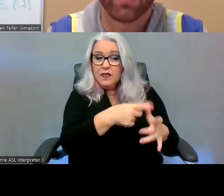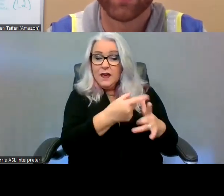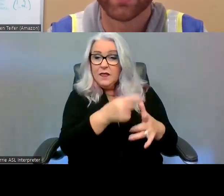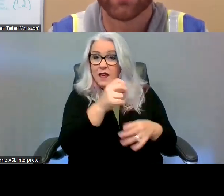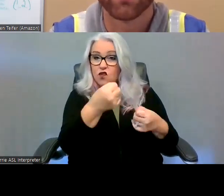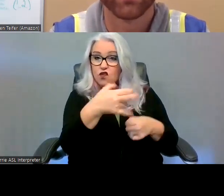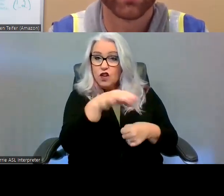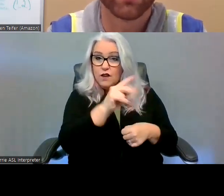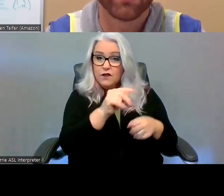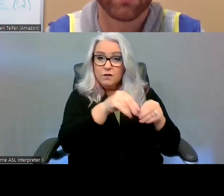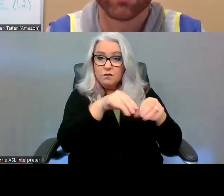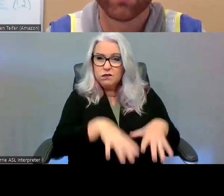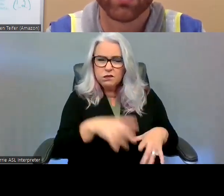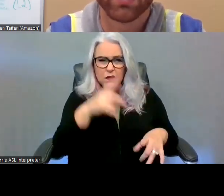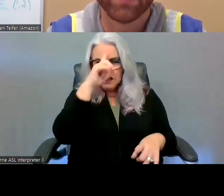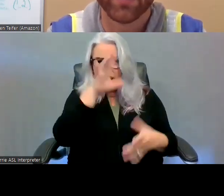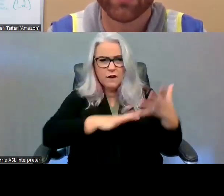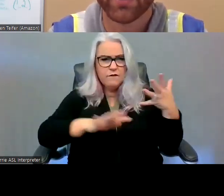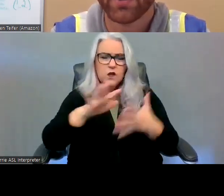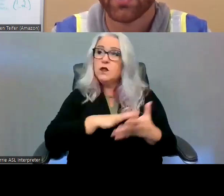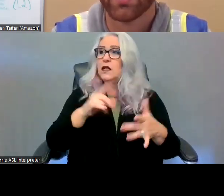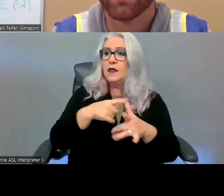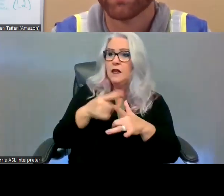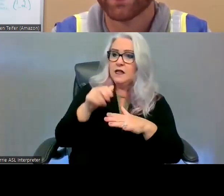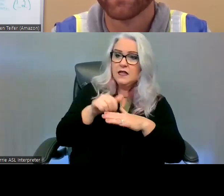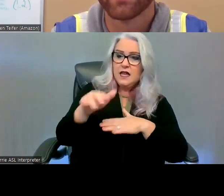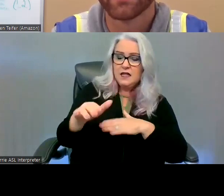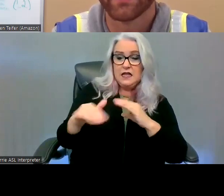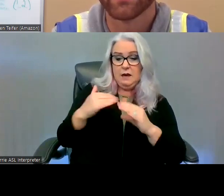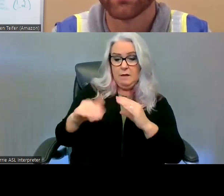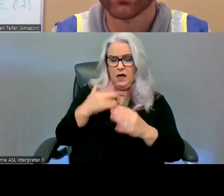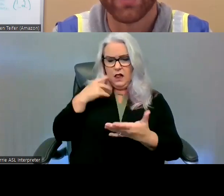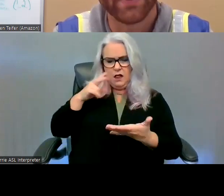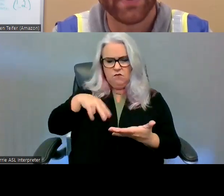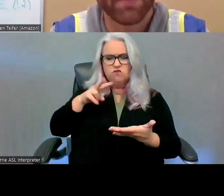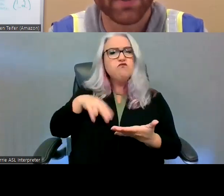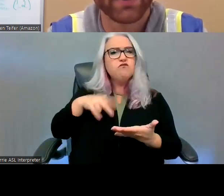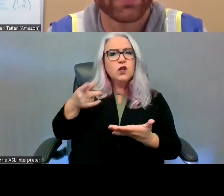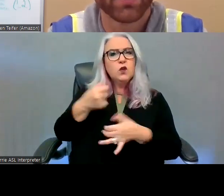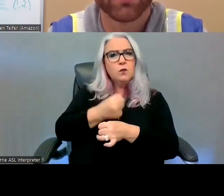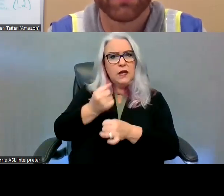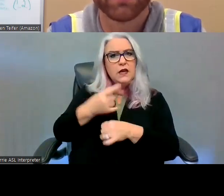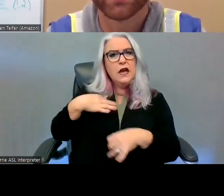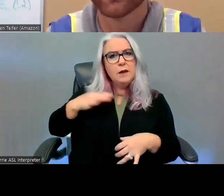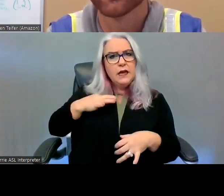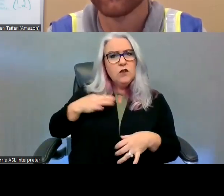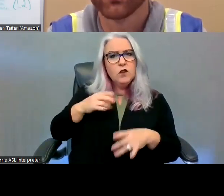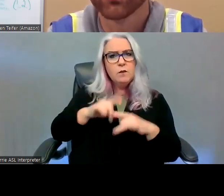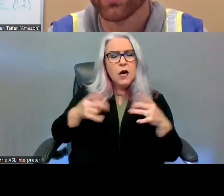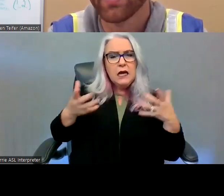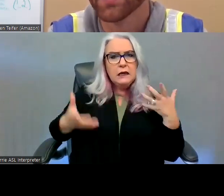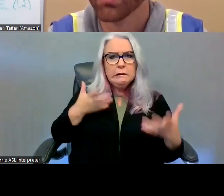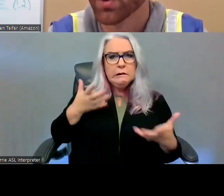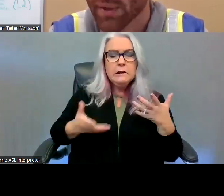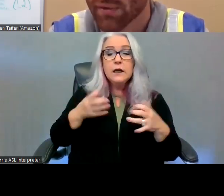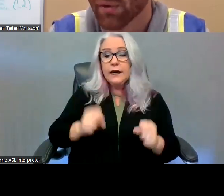then it gets confusing because it sends you a few emails saying that you created an application, but sometimes it could get confused